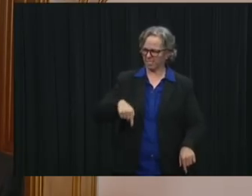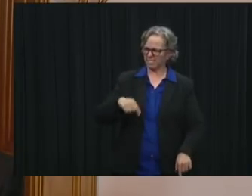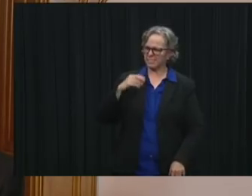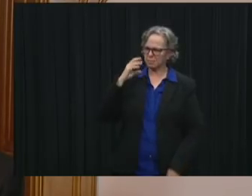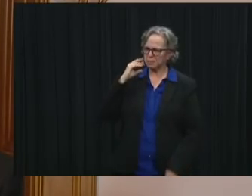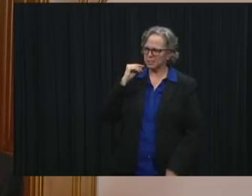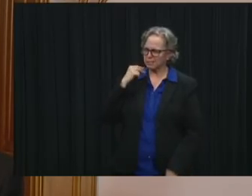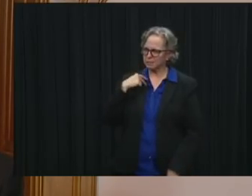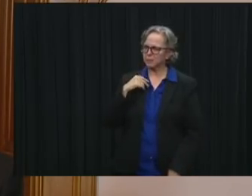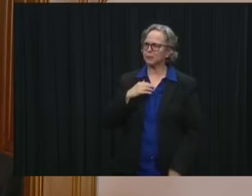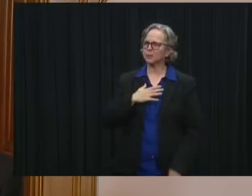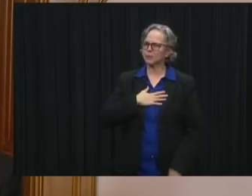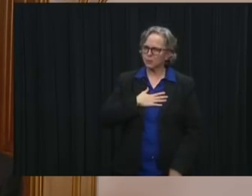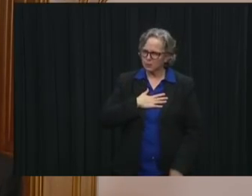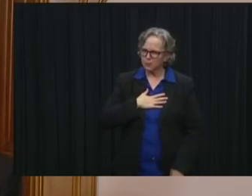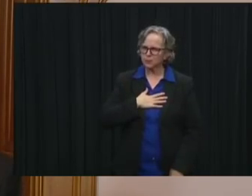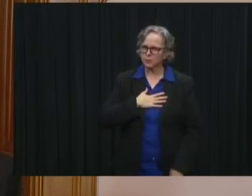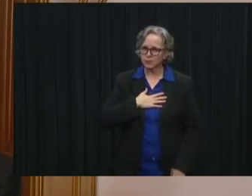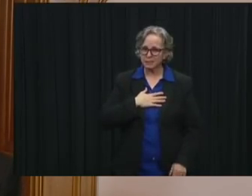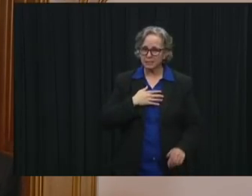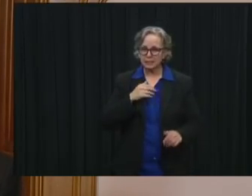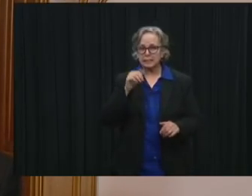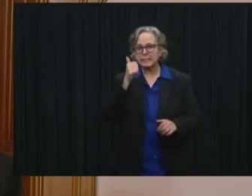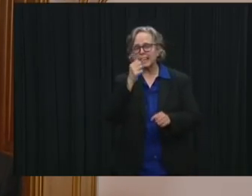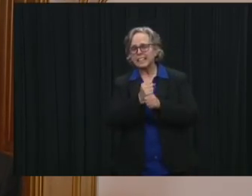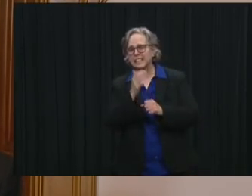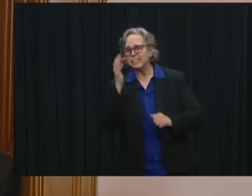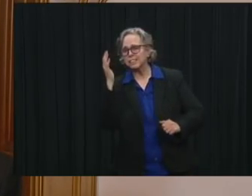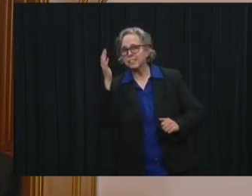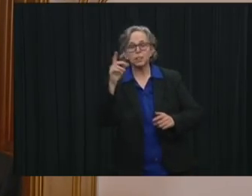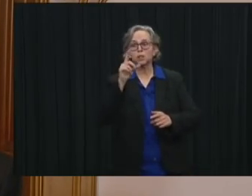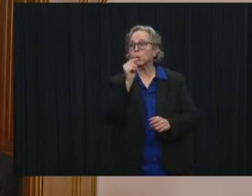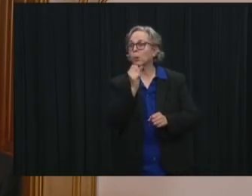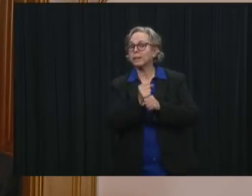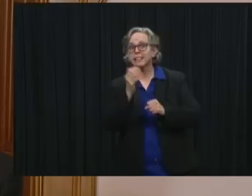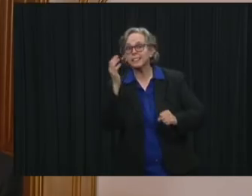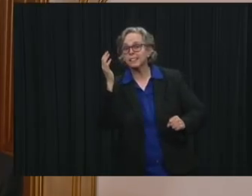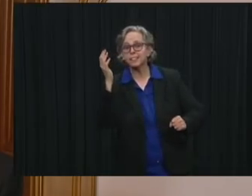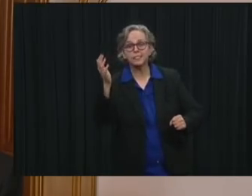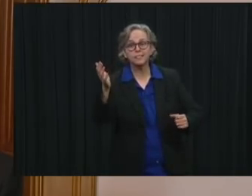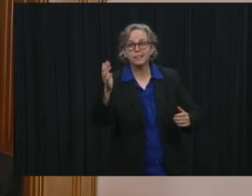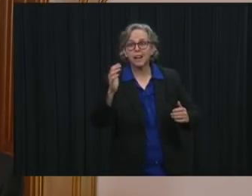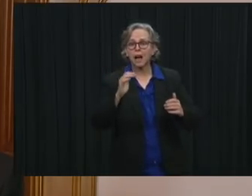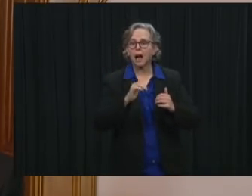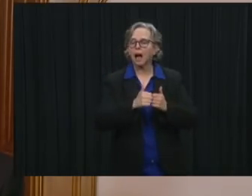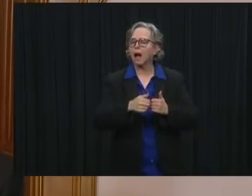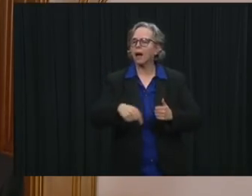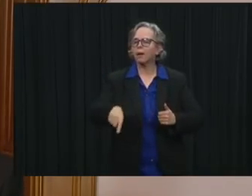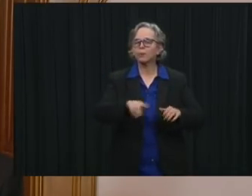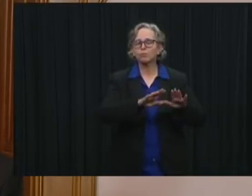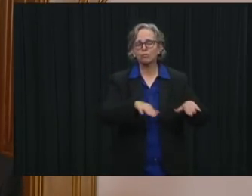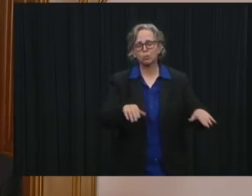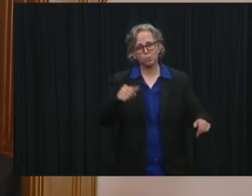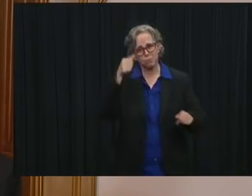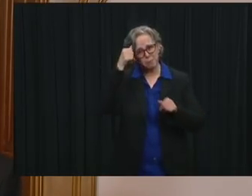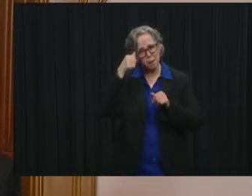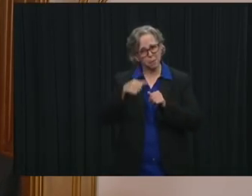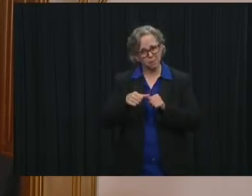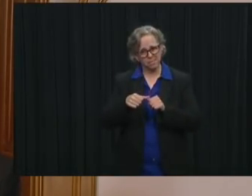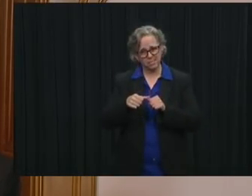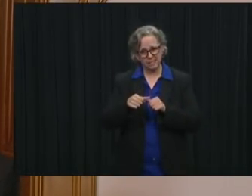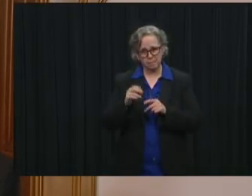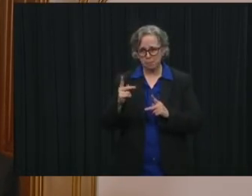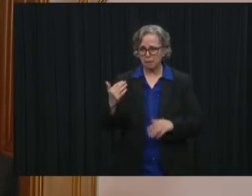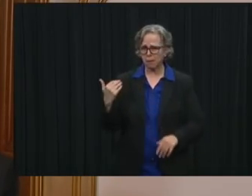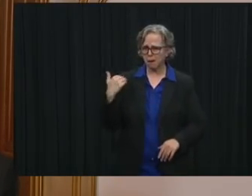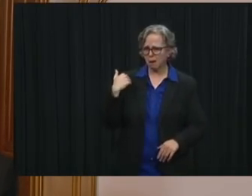this going to be remembered in 10 or 20 years? And you know, if you ask us, we're going to talk about the anxiety and stress and how hard